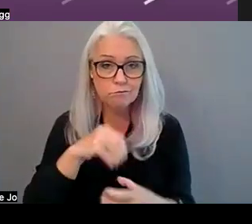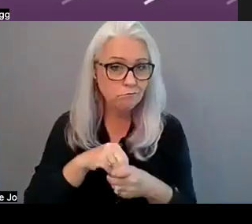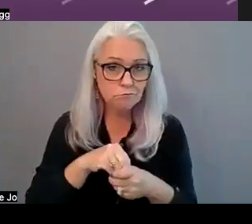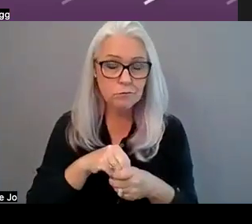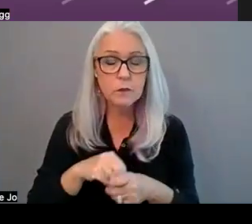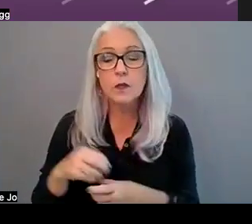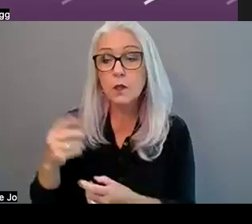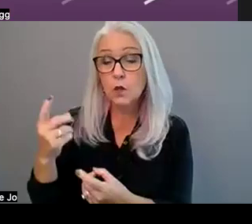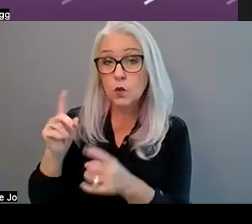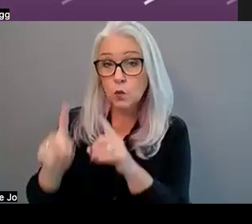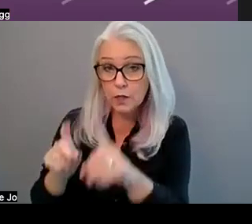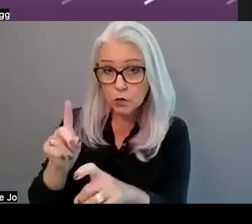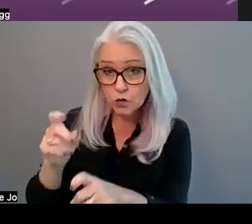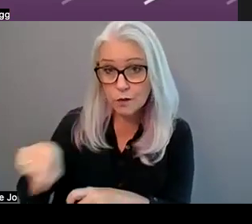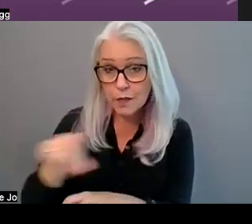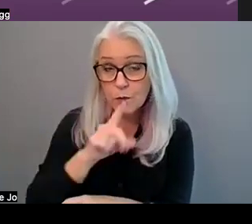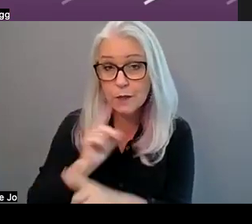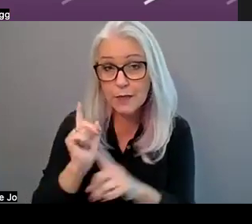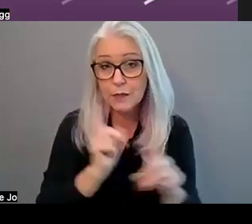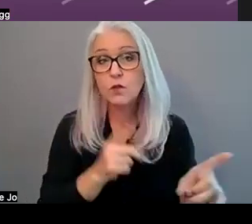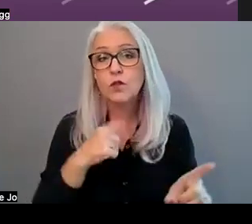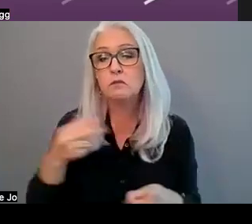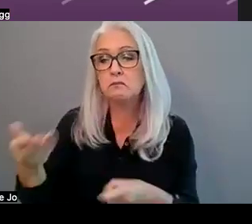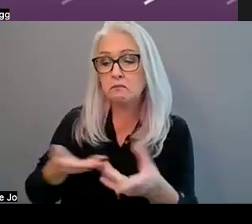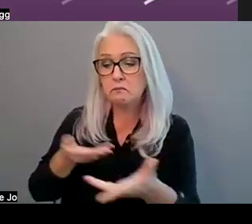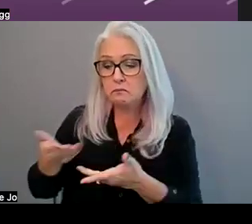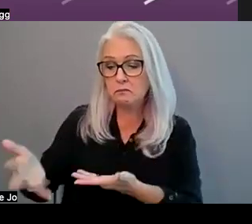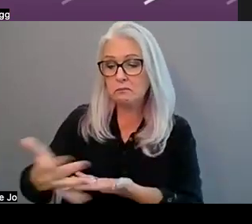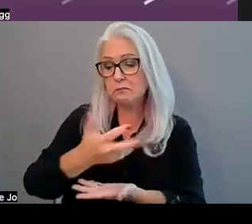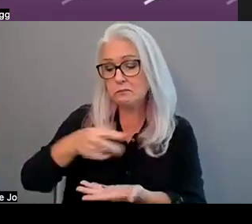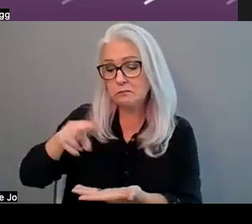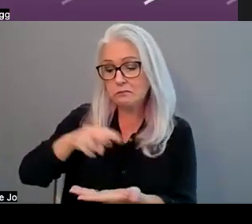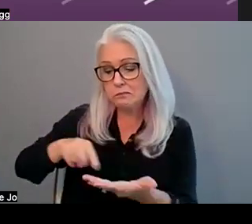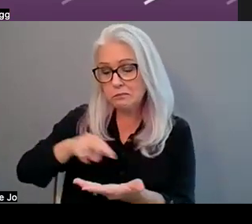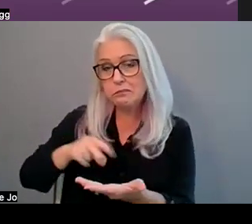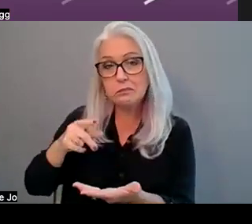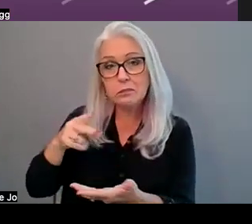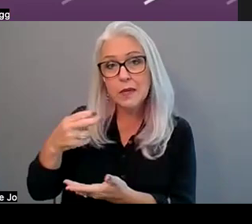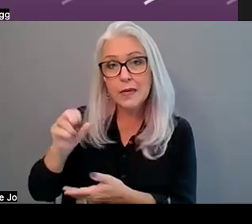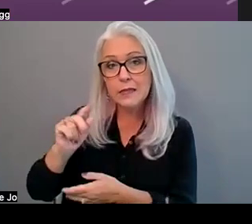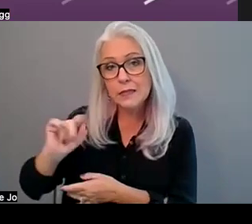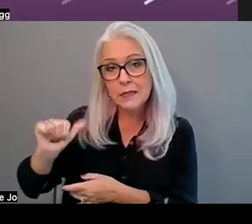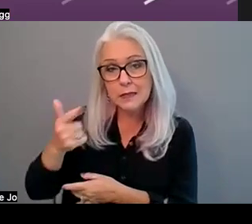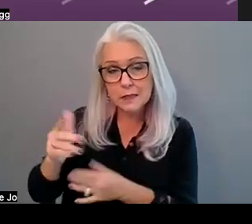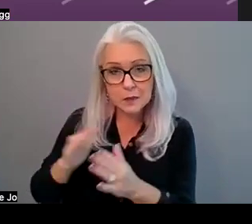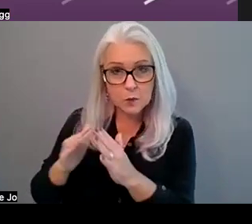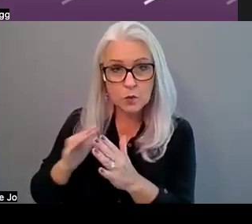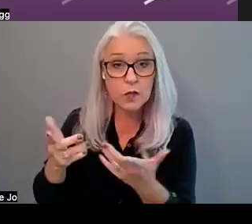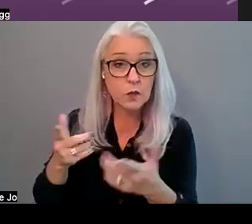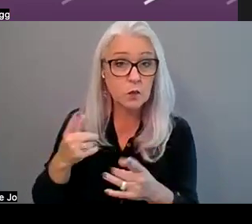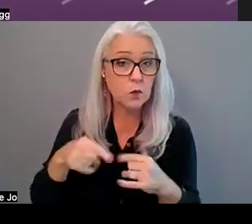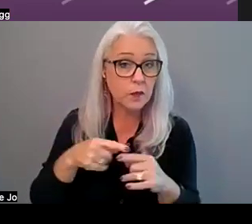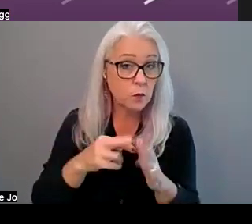the candidates will be answering were submitted by members of the Hastings community, either when they registered for the webinar